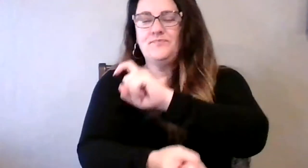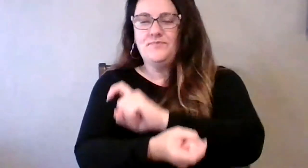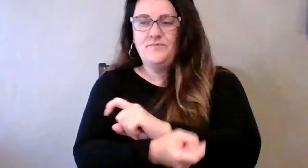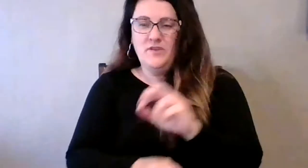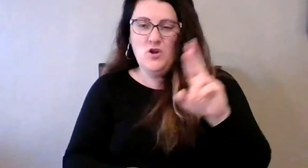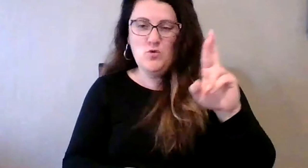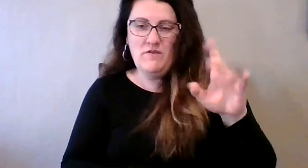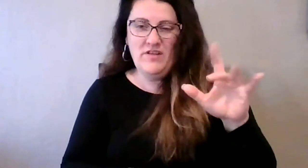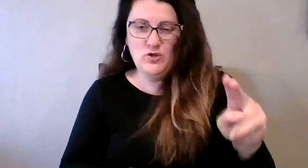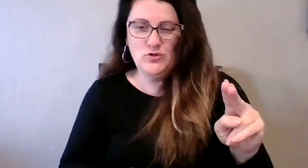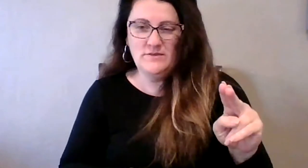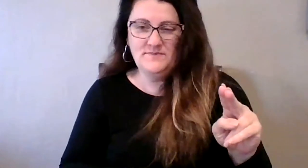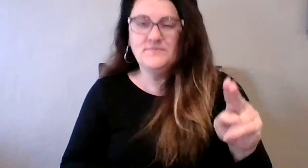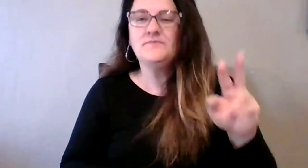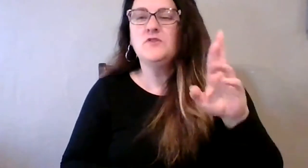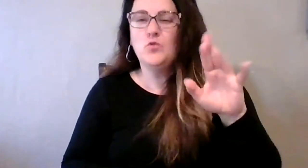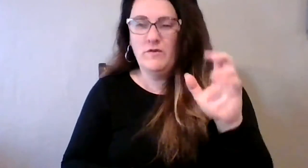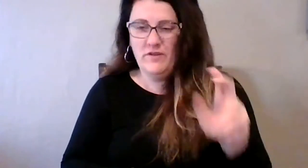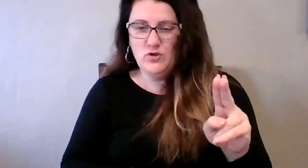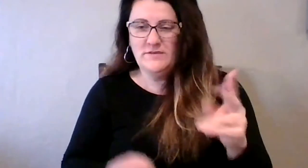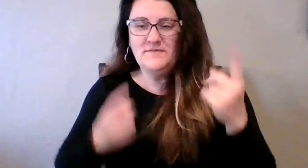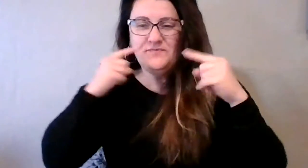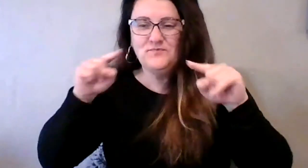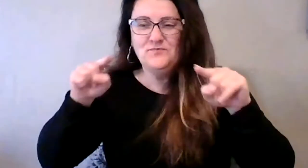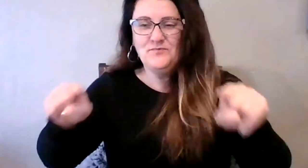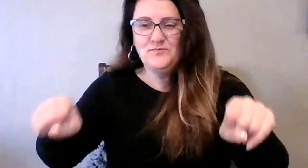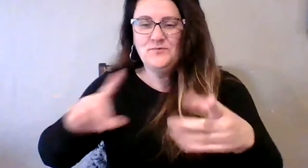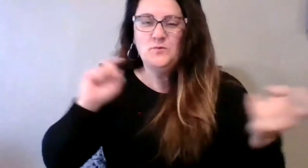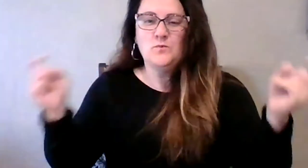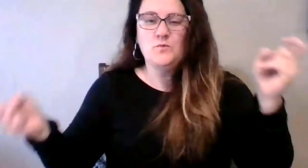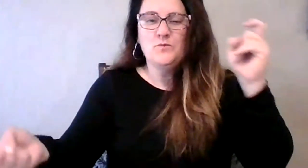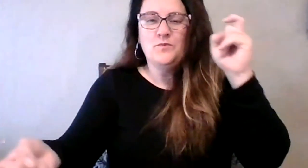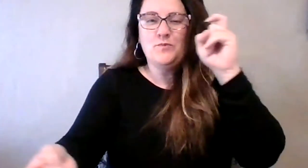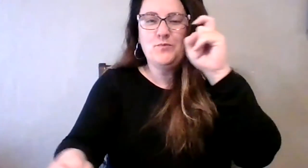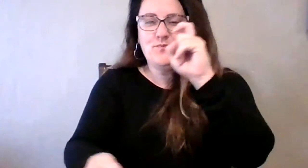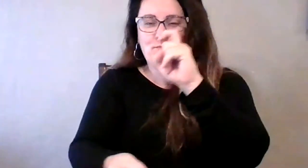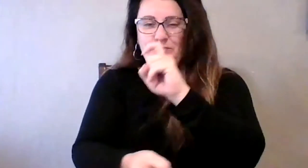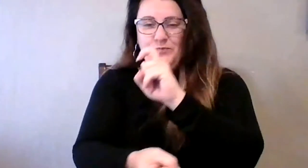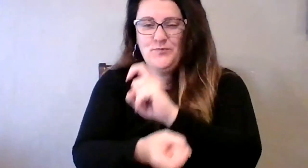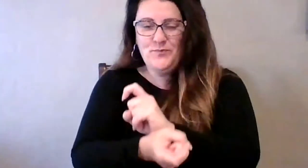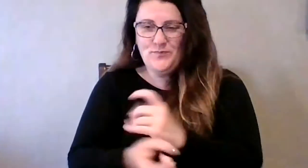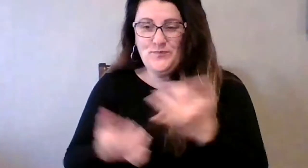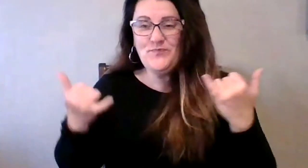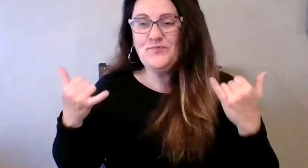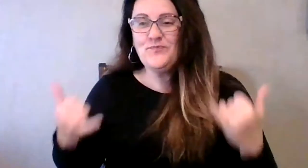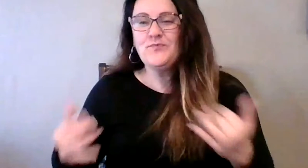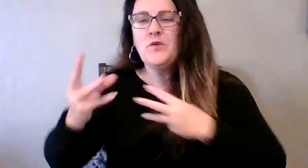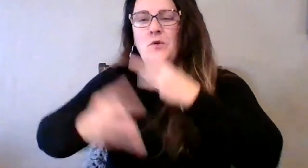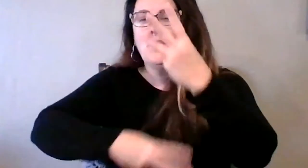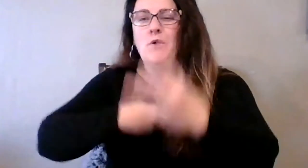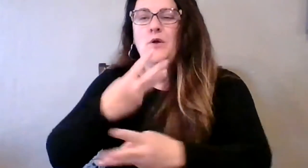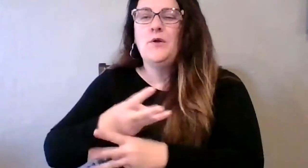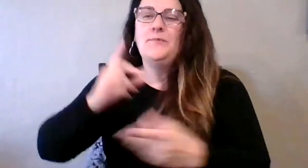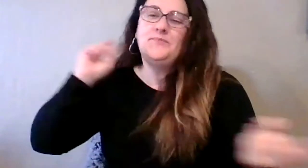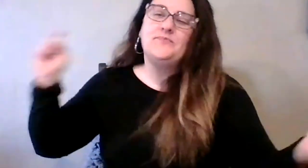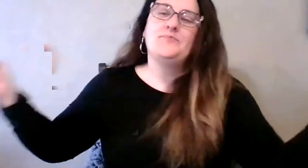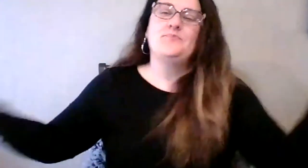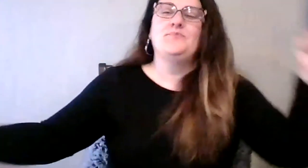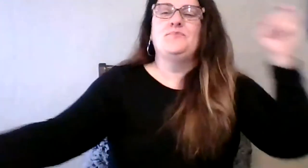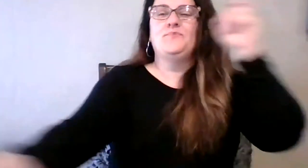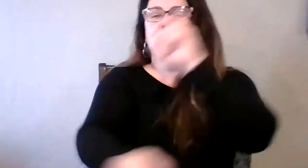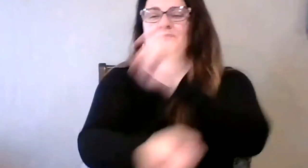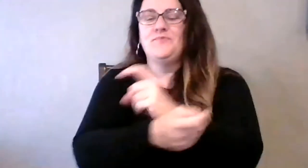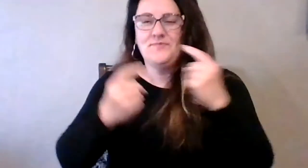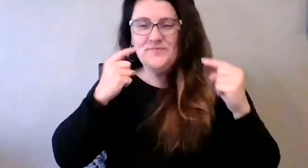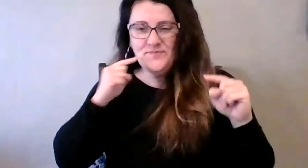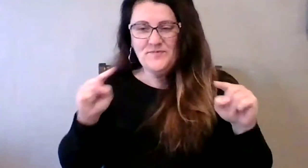no, talking about a revolution. Oh no, talking about a revolution. Oh